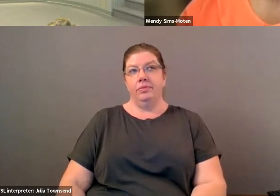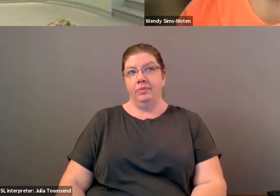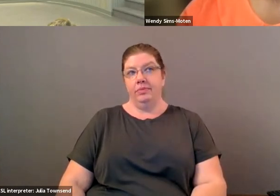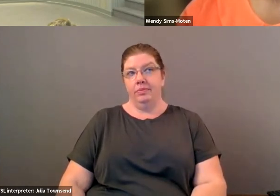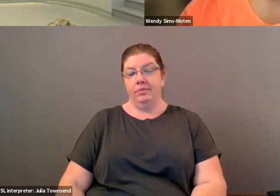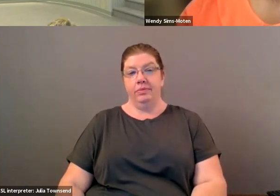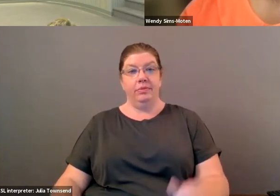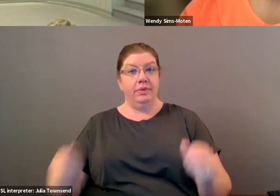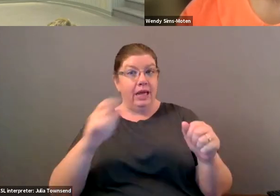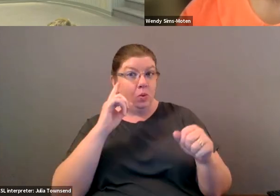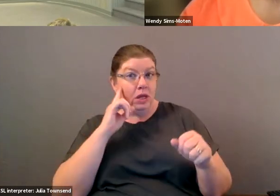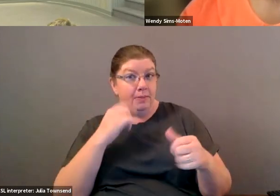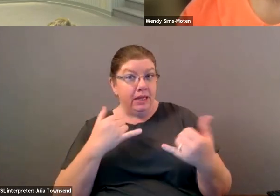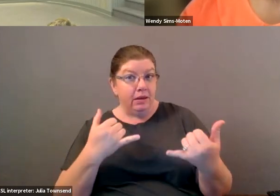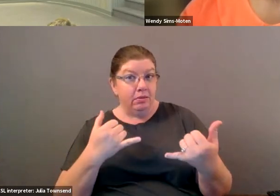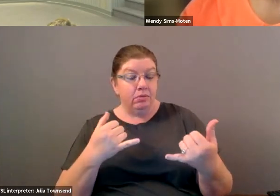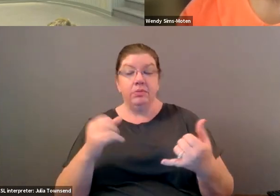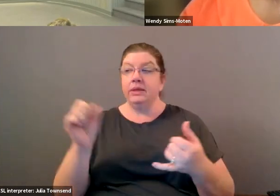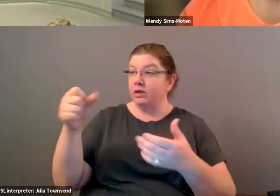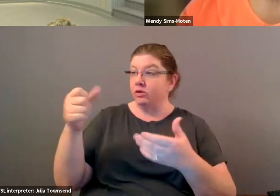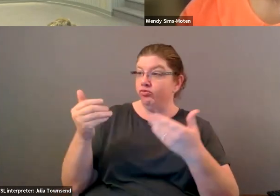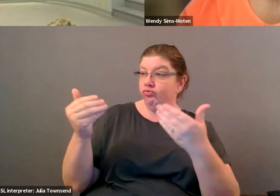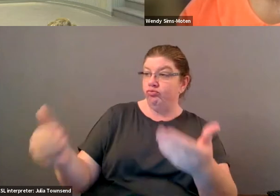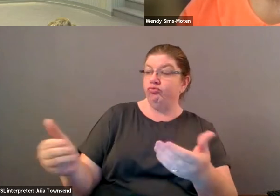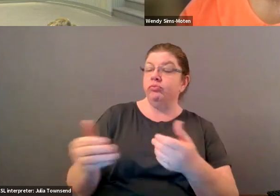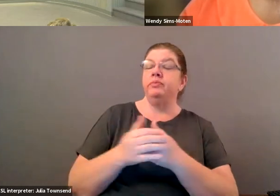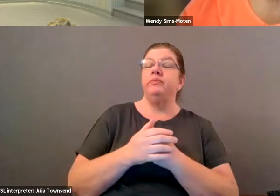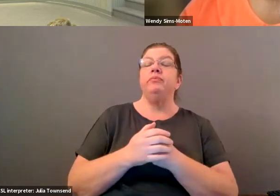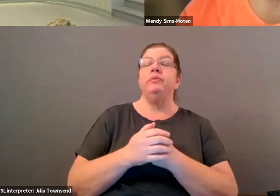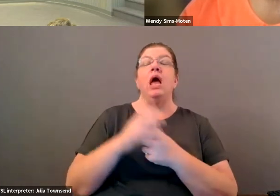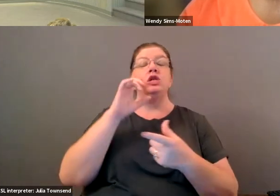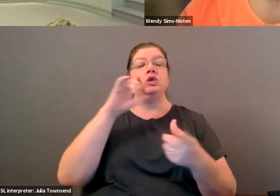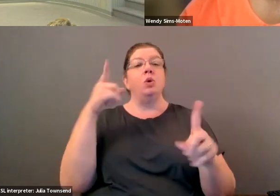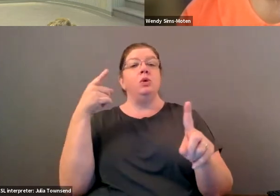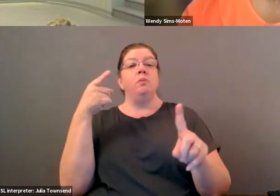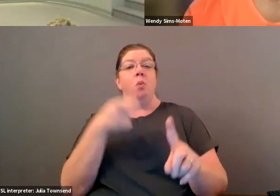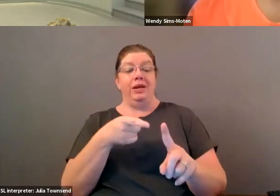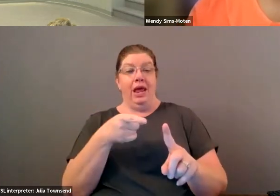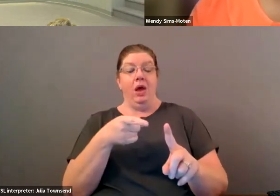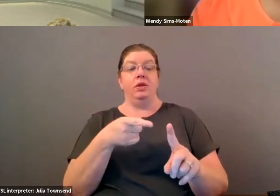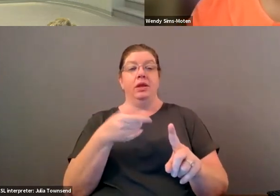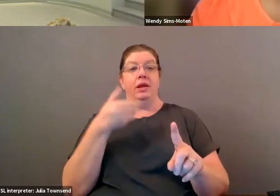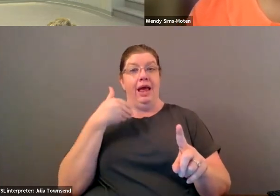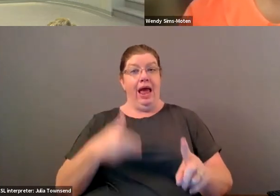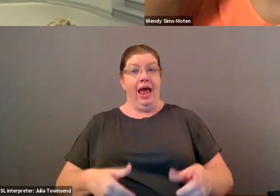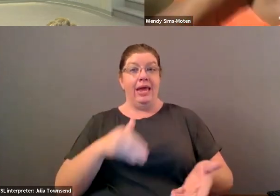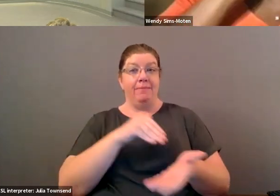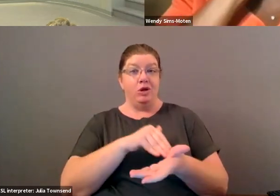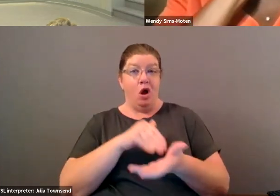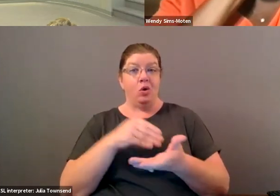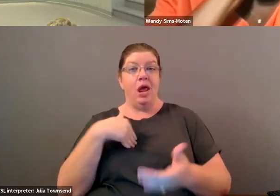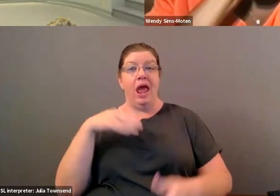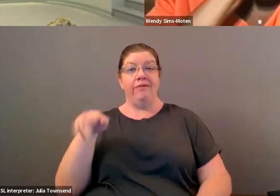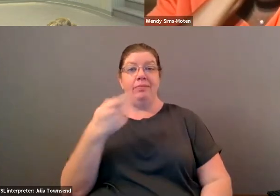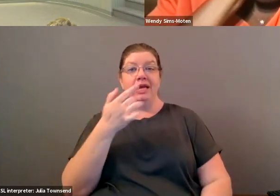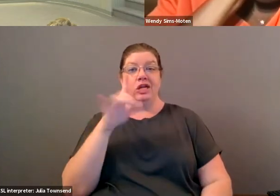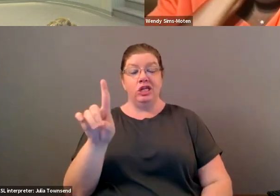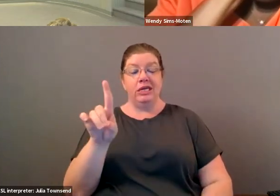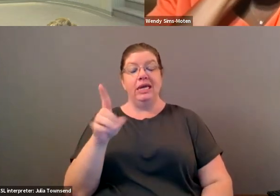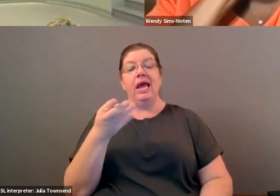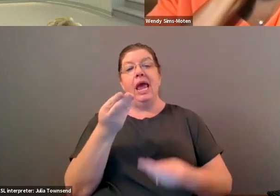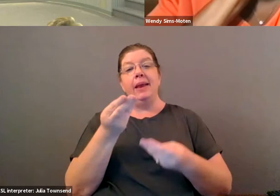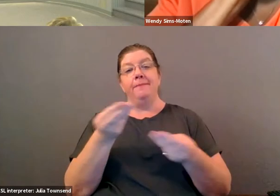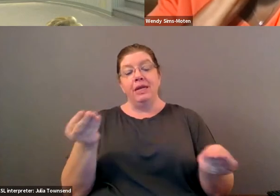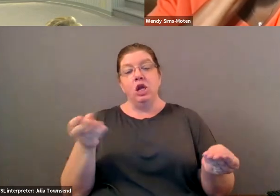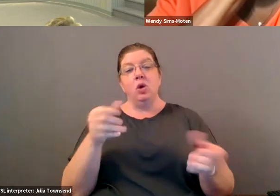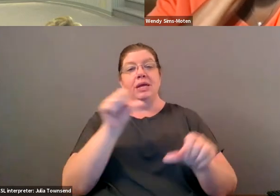Can you hear me now? Yes, go ahead. I'd just like to point out that I am a doctor. I have a PhD in materials science, and I've